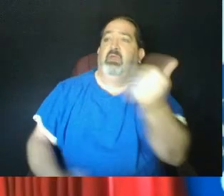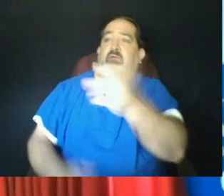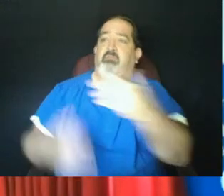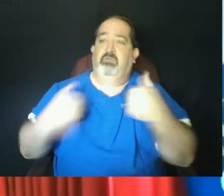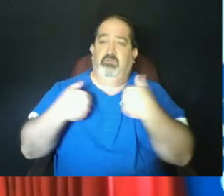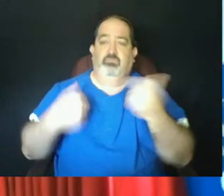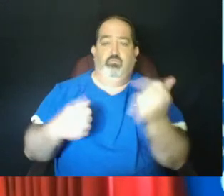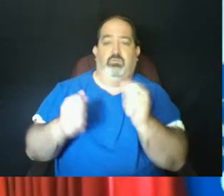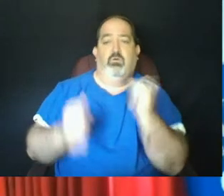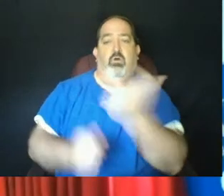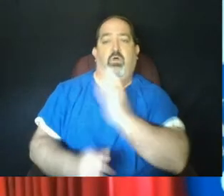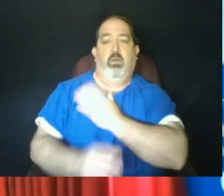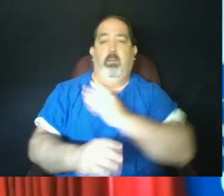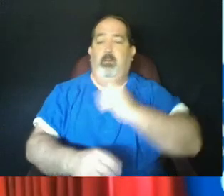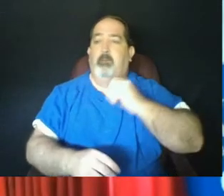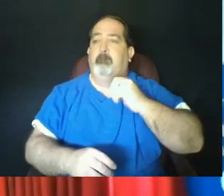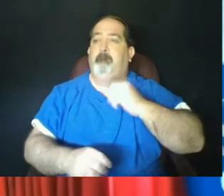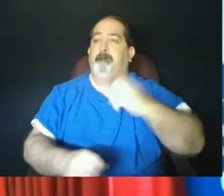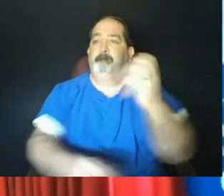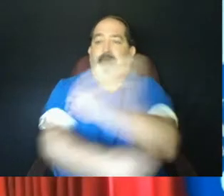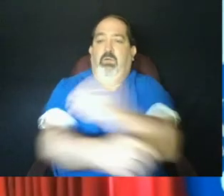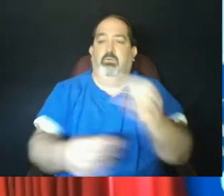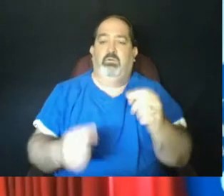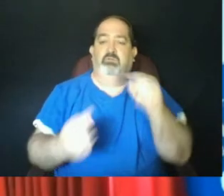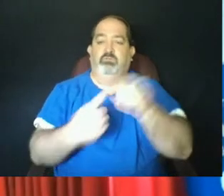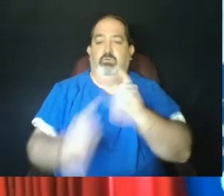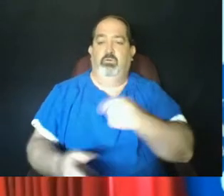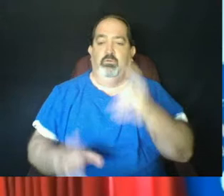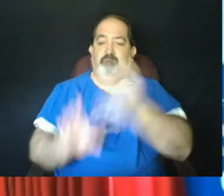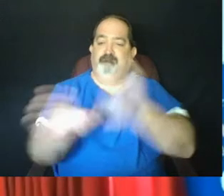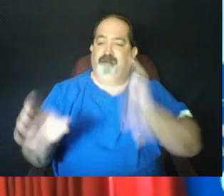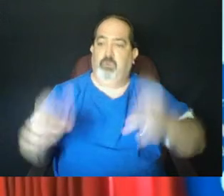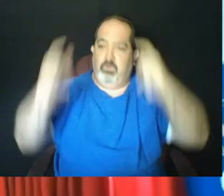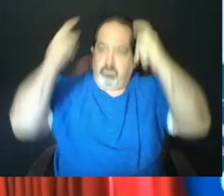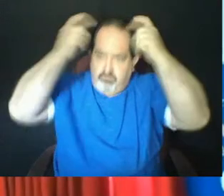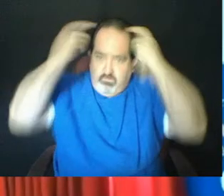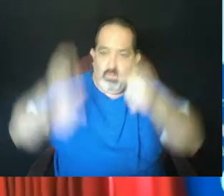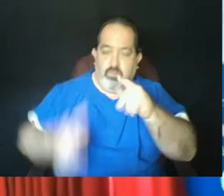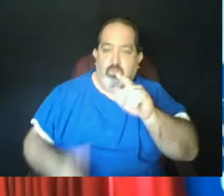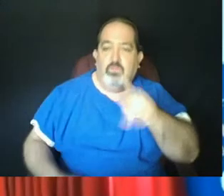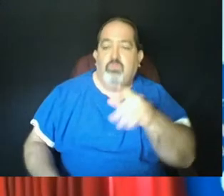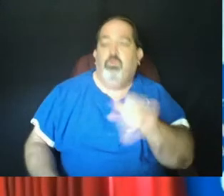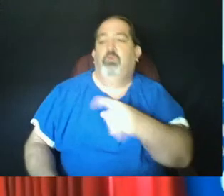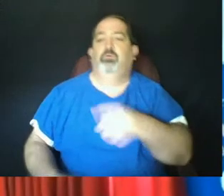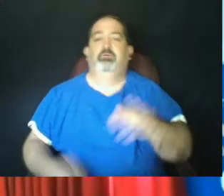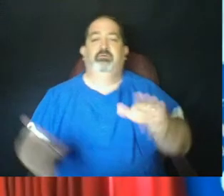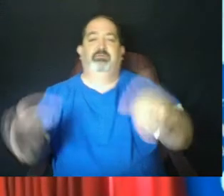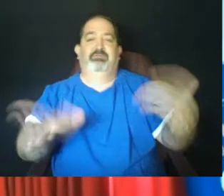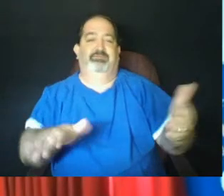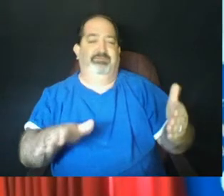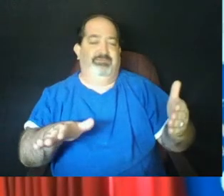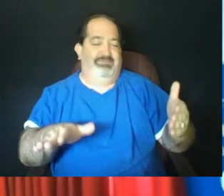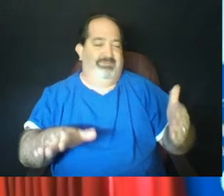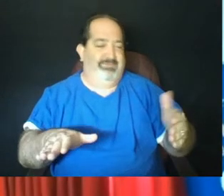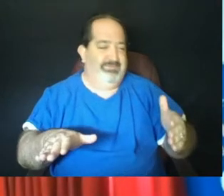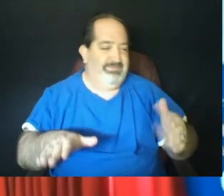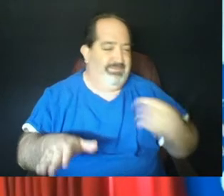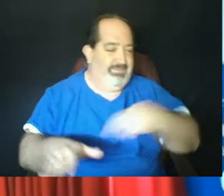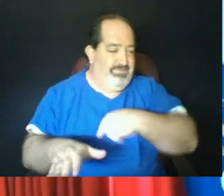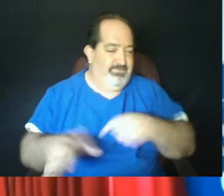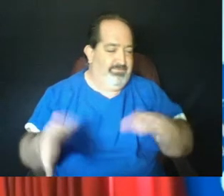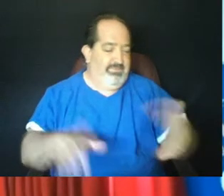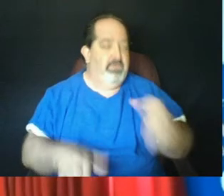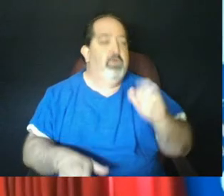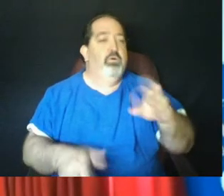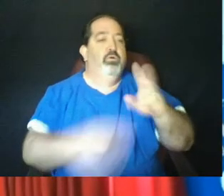power. Until we depart from our throne, Or death take us. or the world end. So say we, Alexander, King